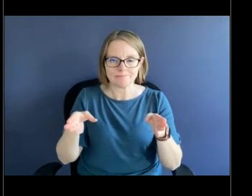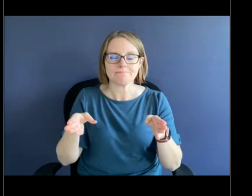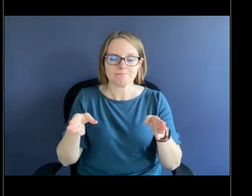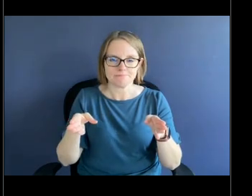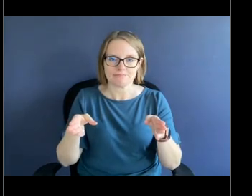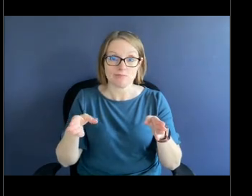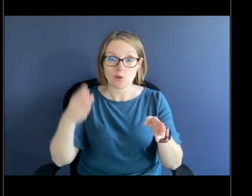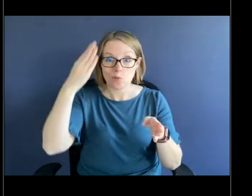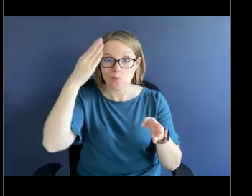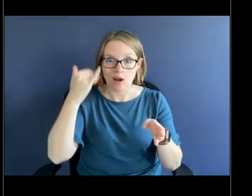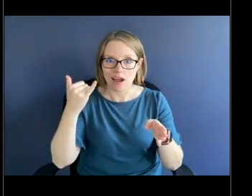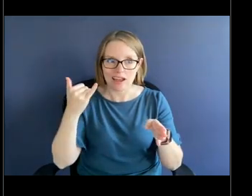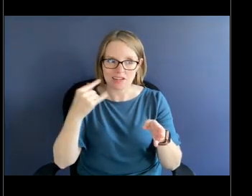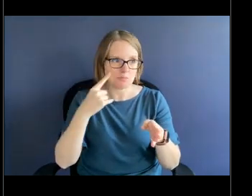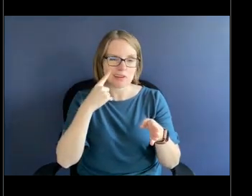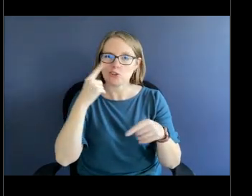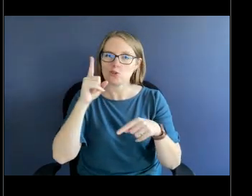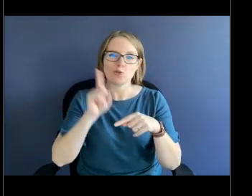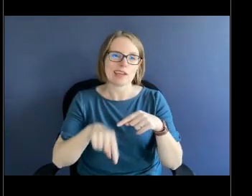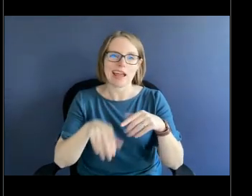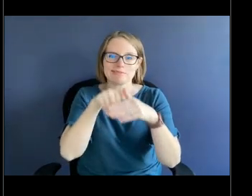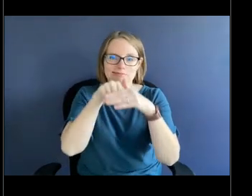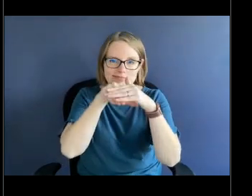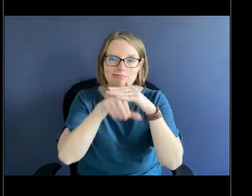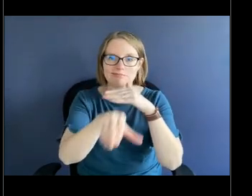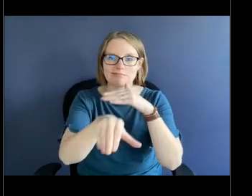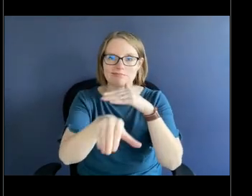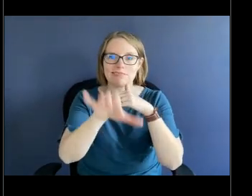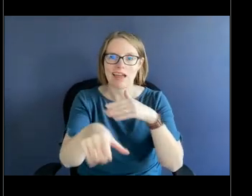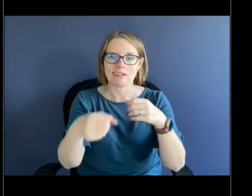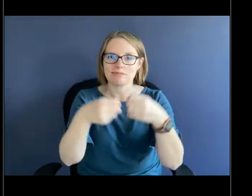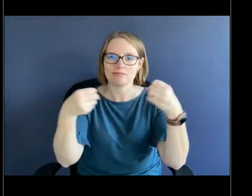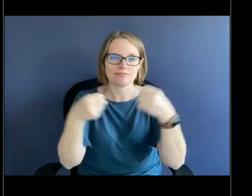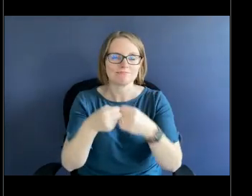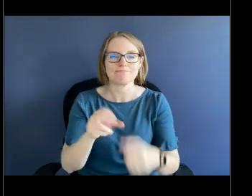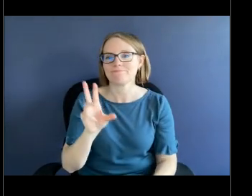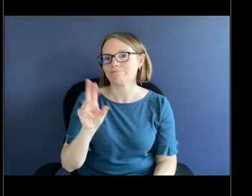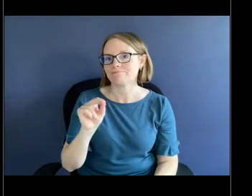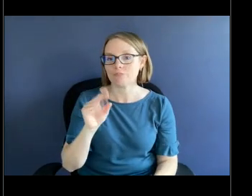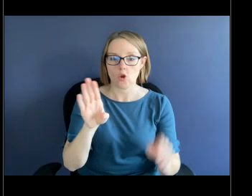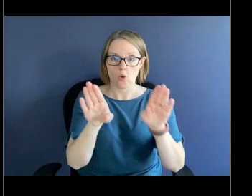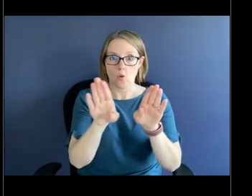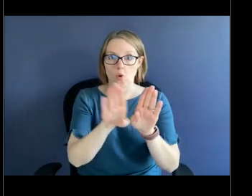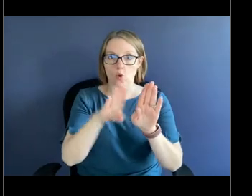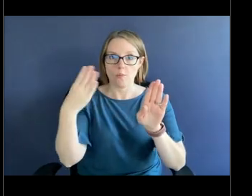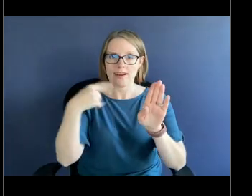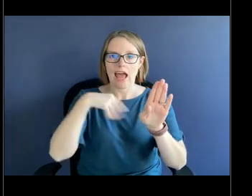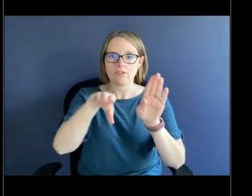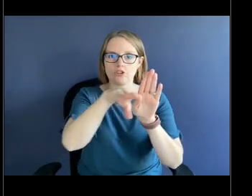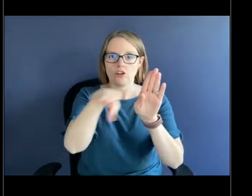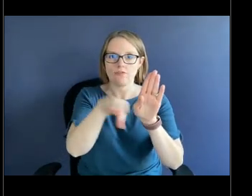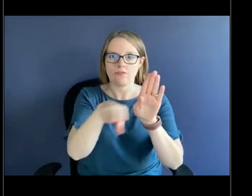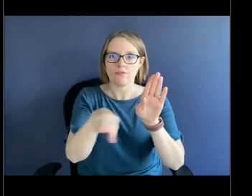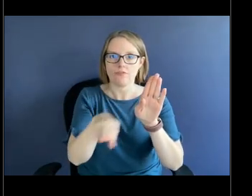they do not require the user to pass through the door to reach the